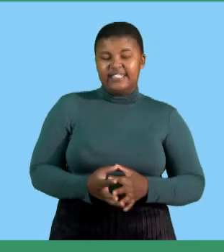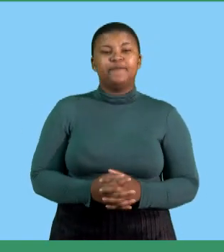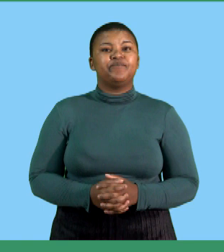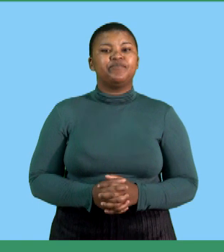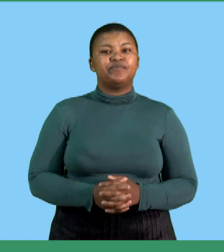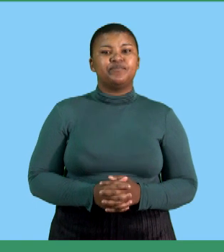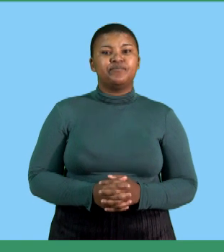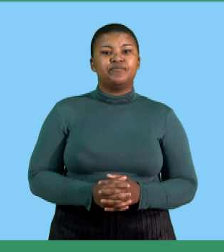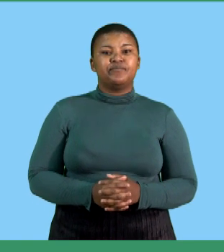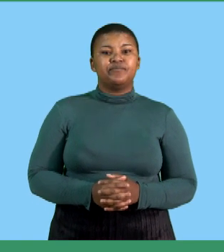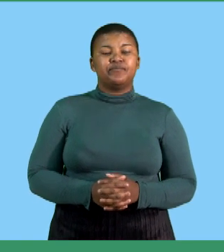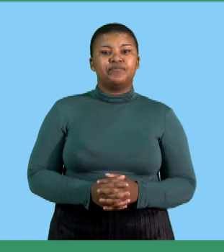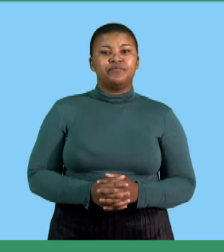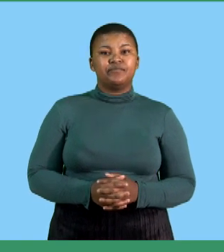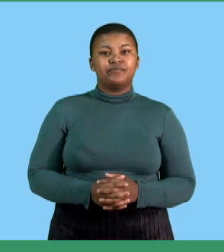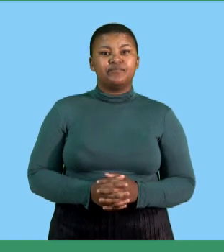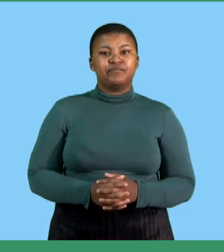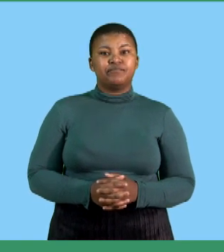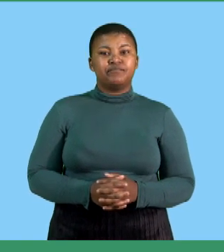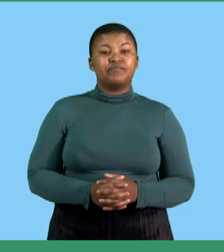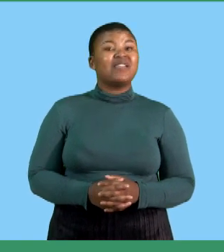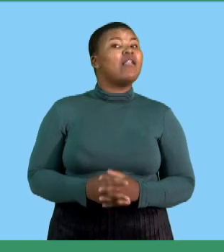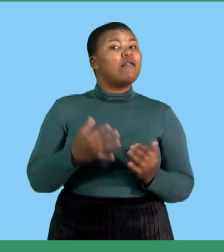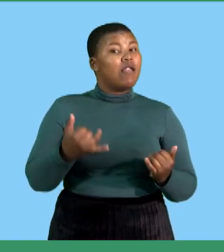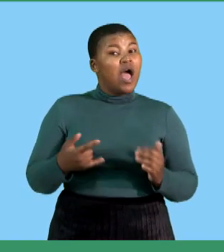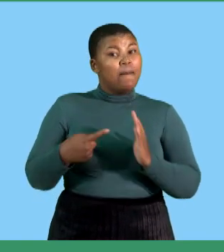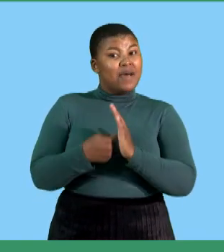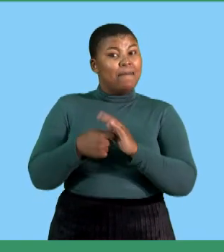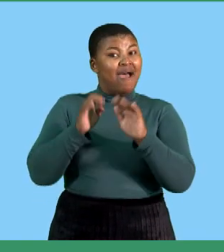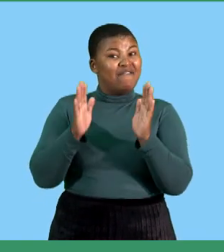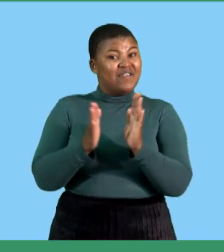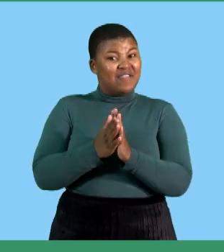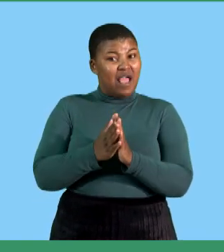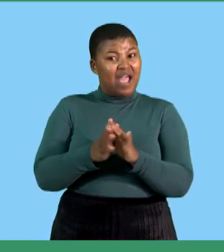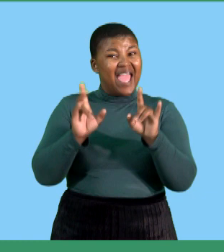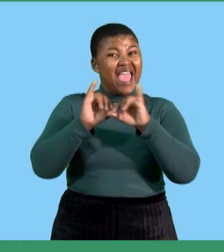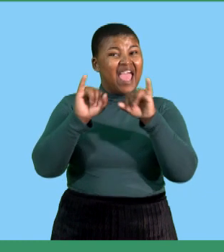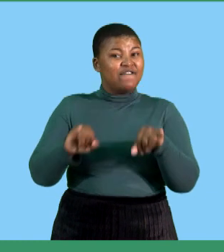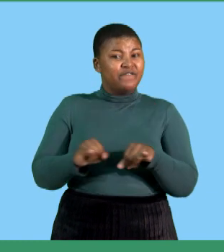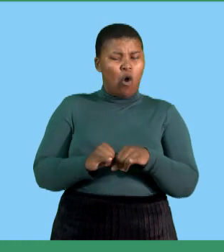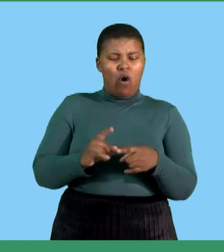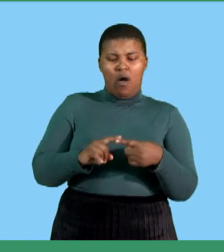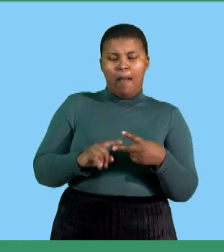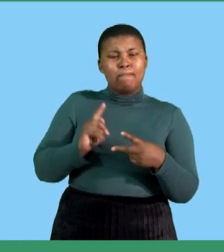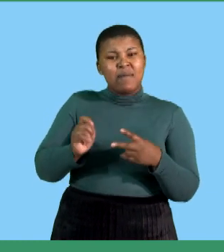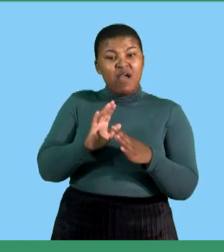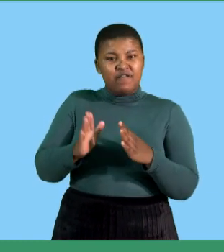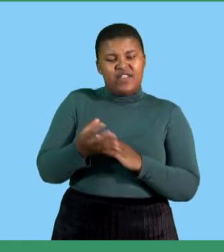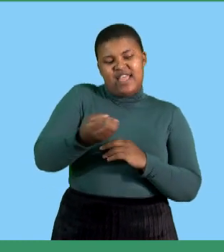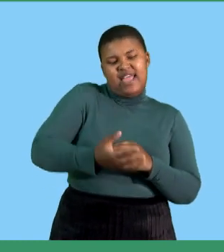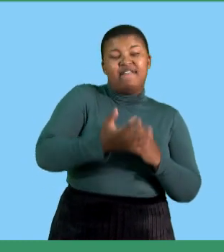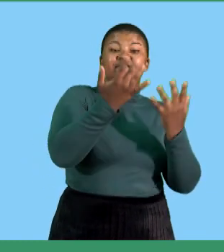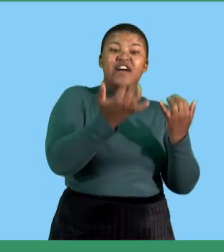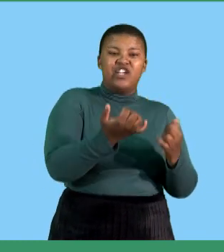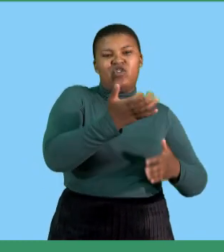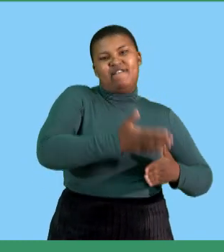purchase the products, and they will give the bills to the financial function. So now the